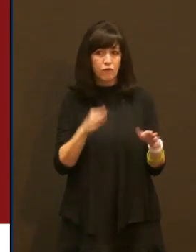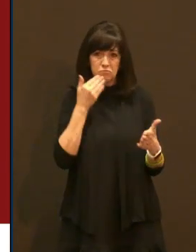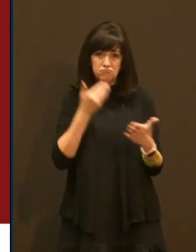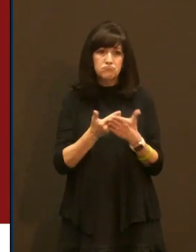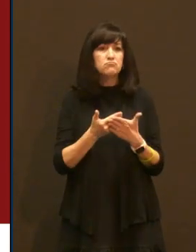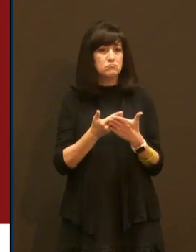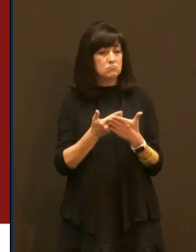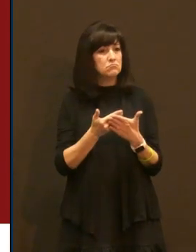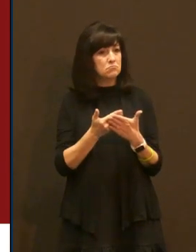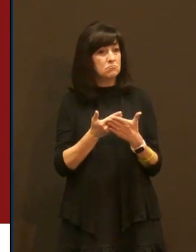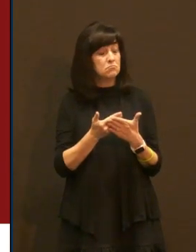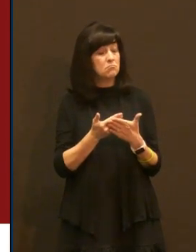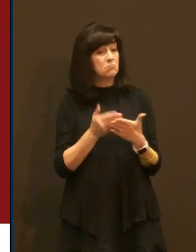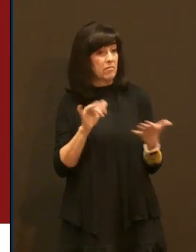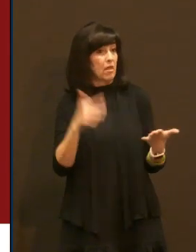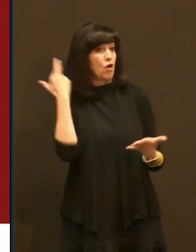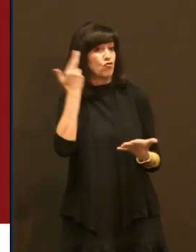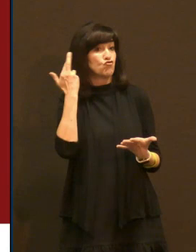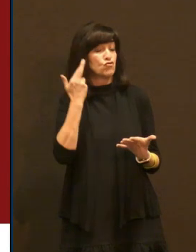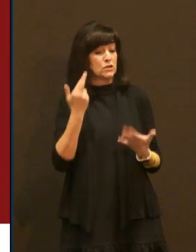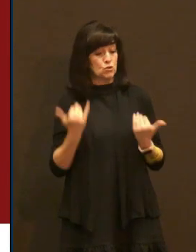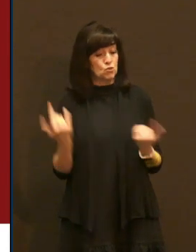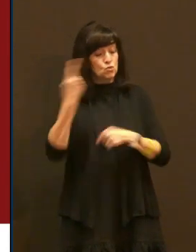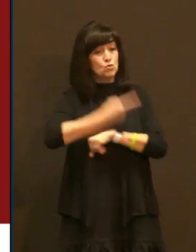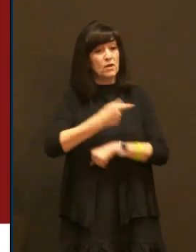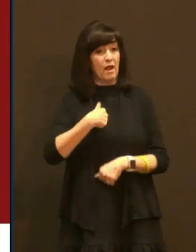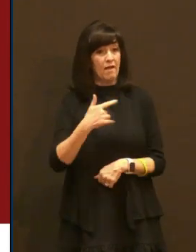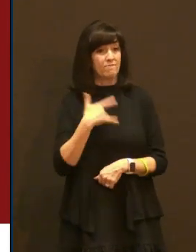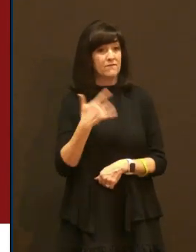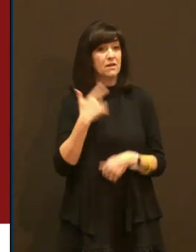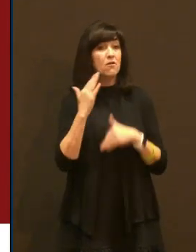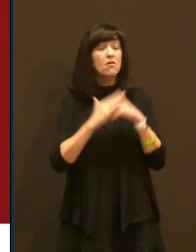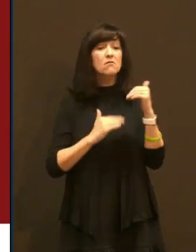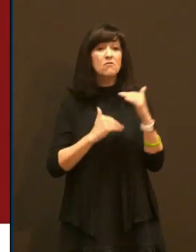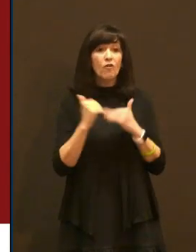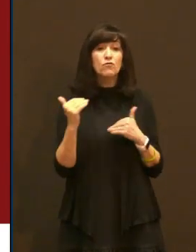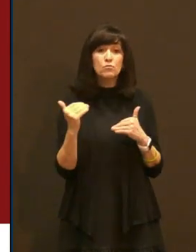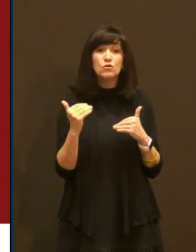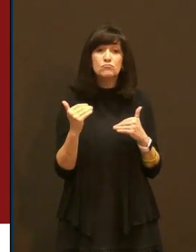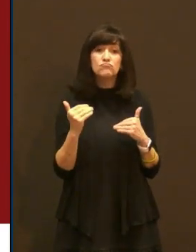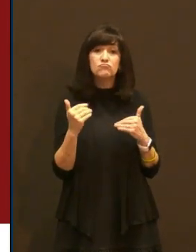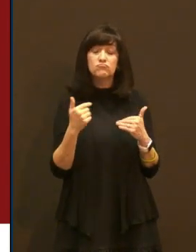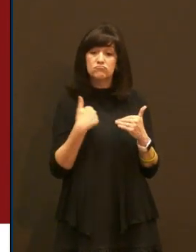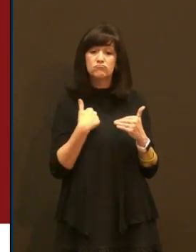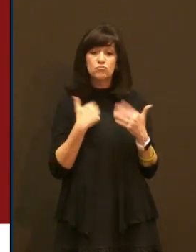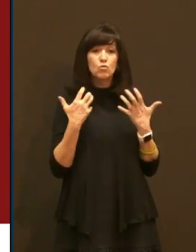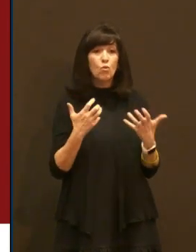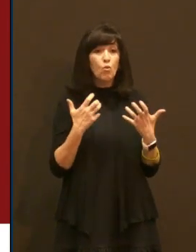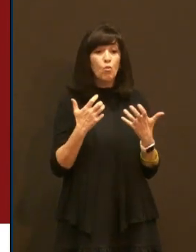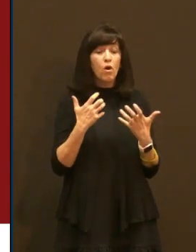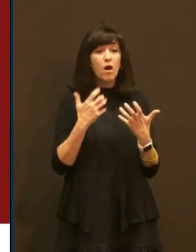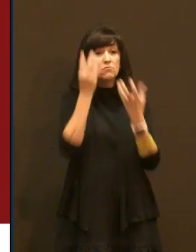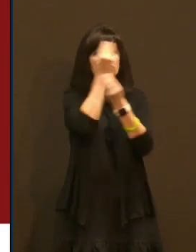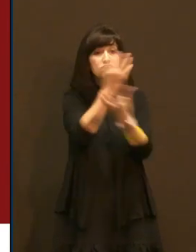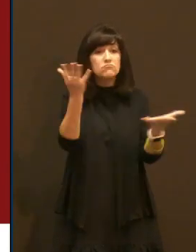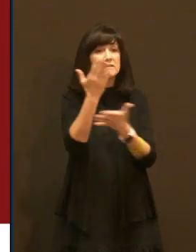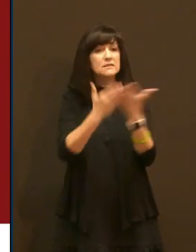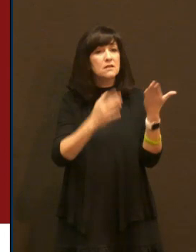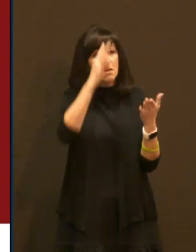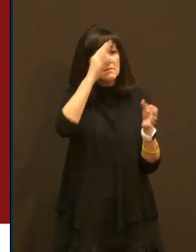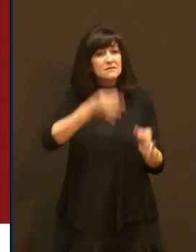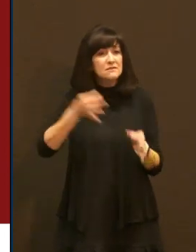feel really comfortable today about the decisions that we're announcing on today that I